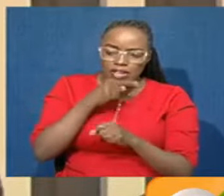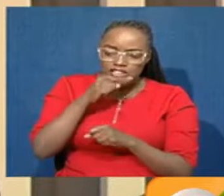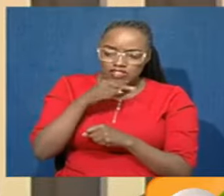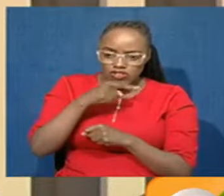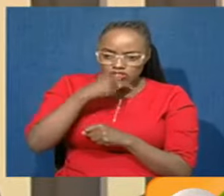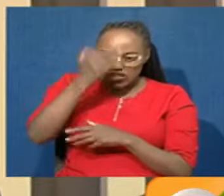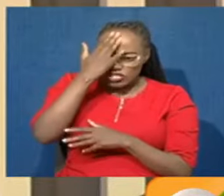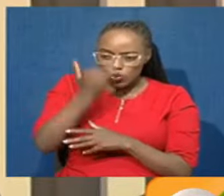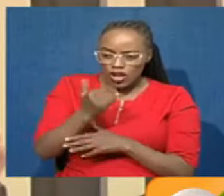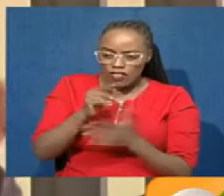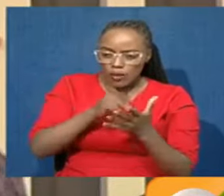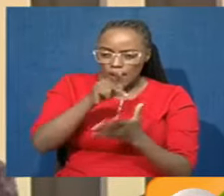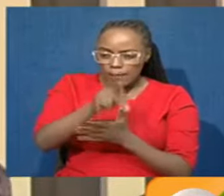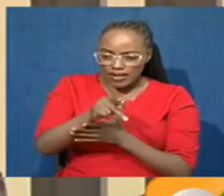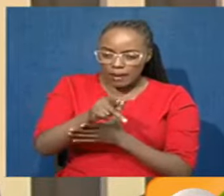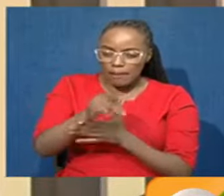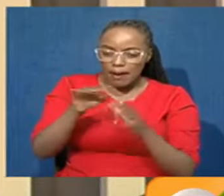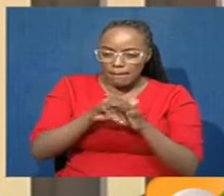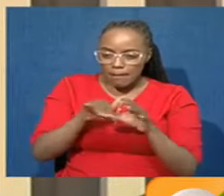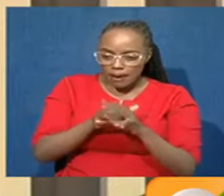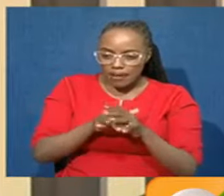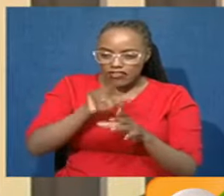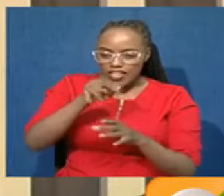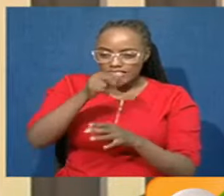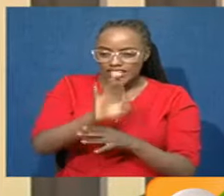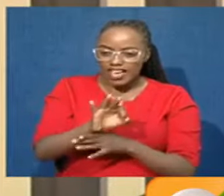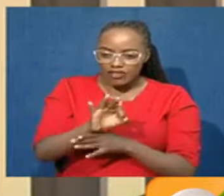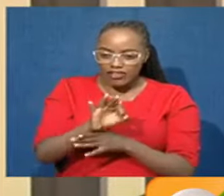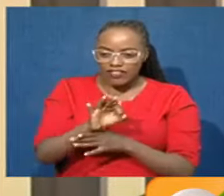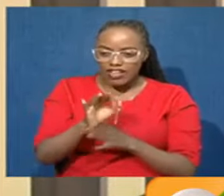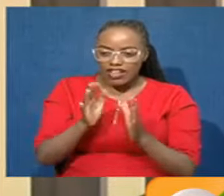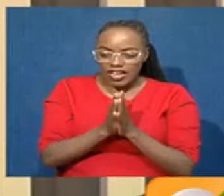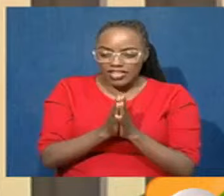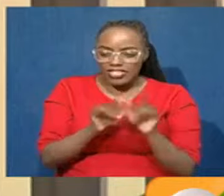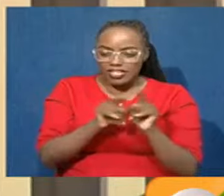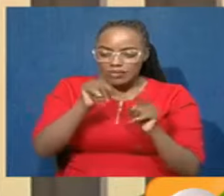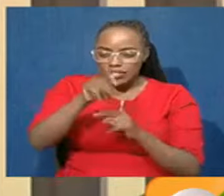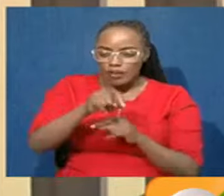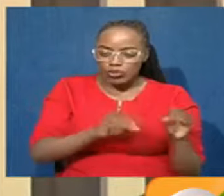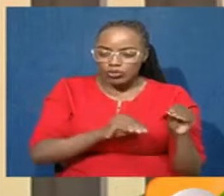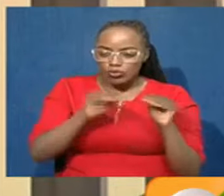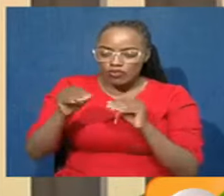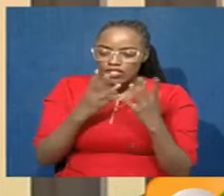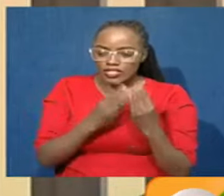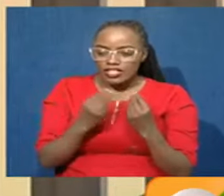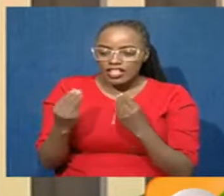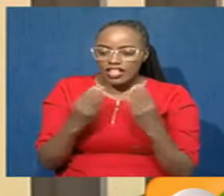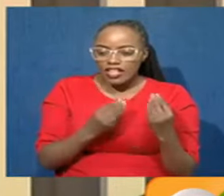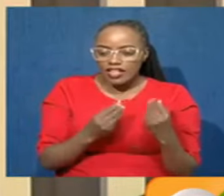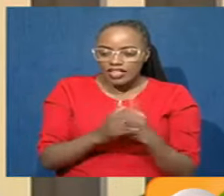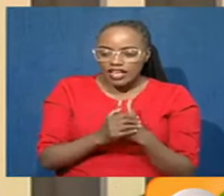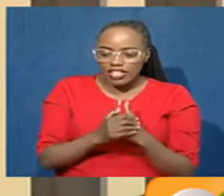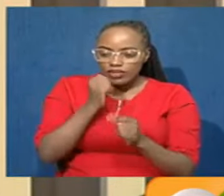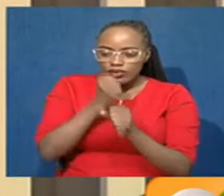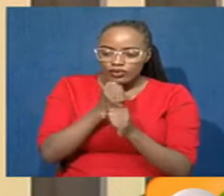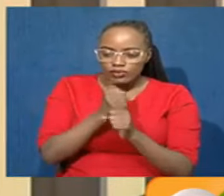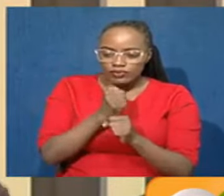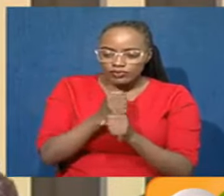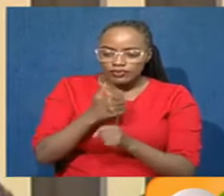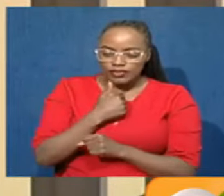were paid up members of NHIF, they were supposed to transition smooth without any